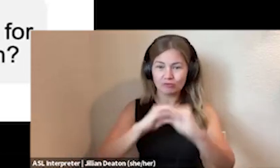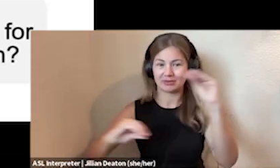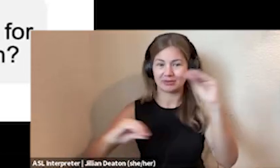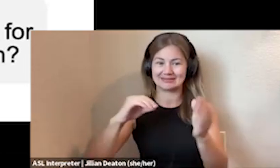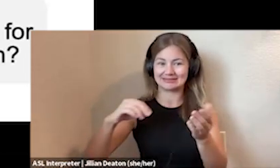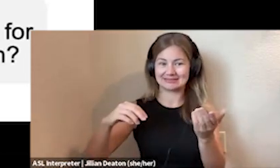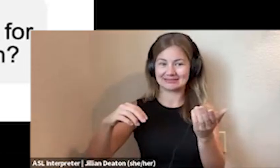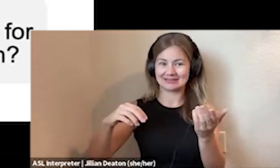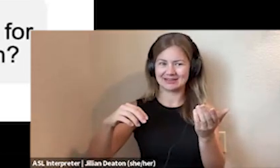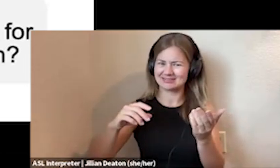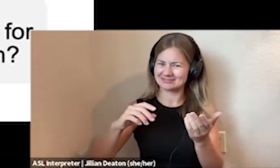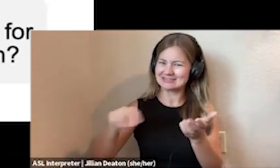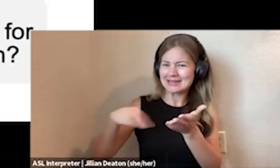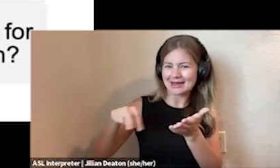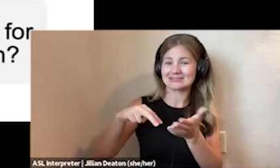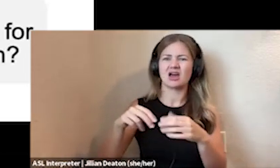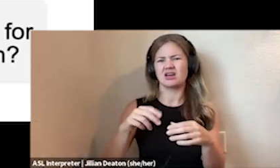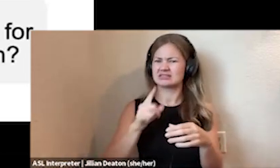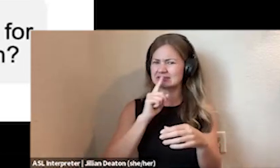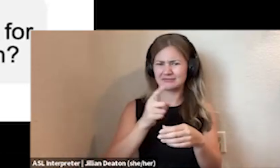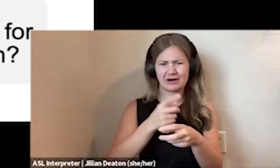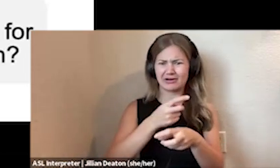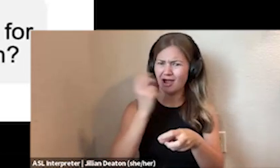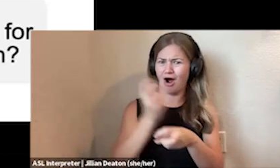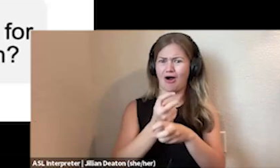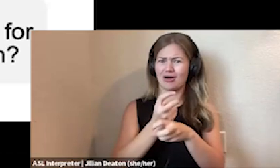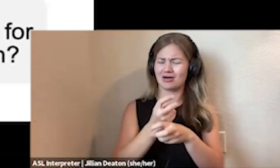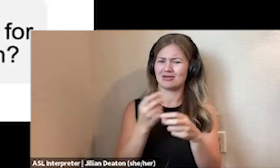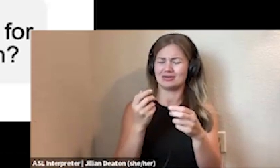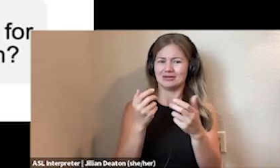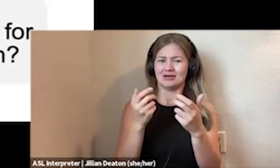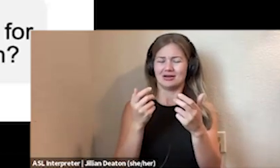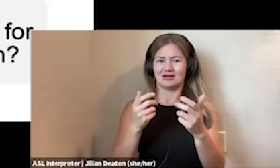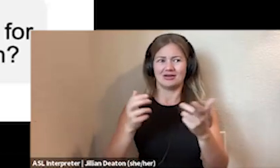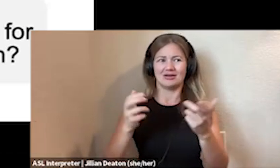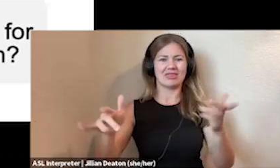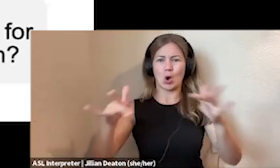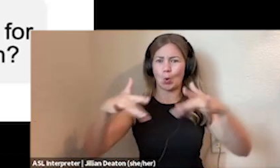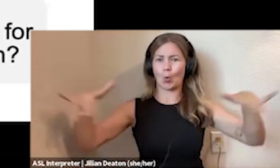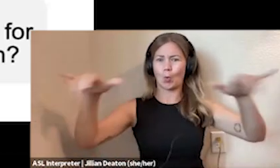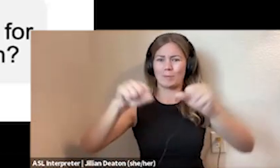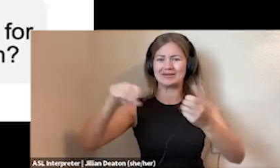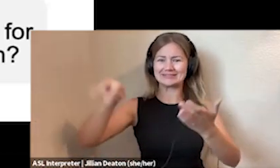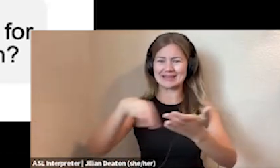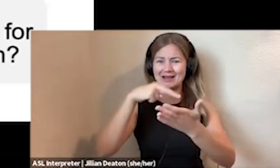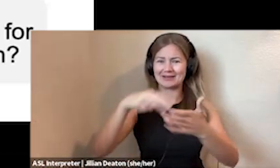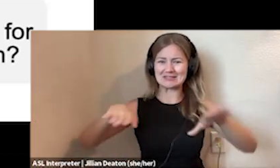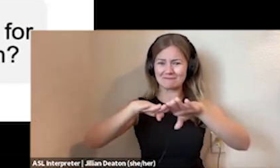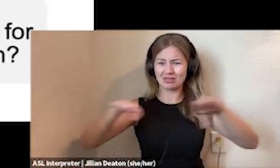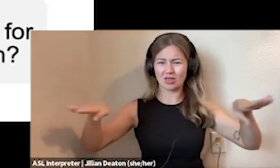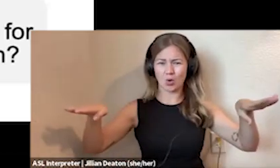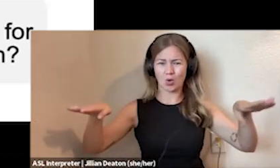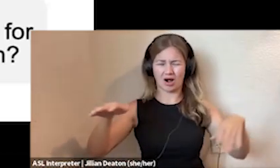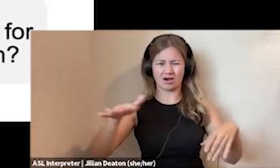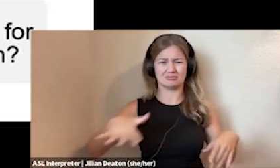It's hard staring that open dance floor, that blank page. This is the terror and horror of making